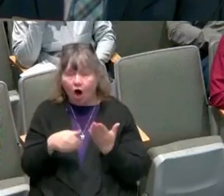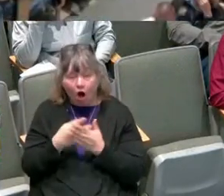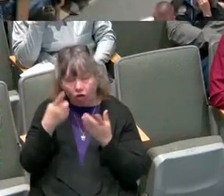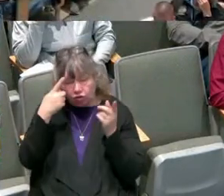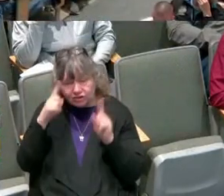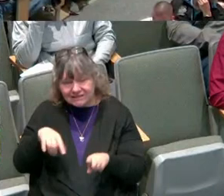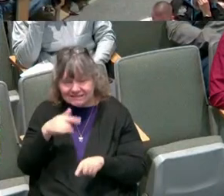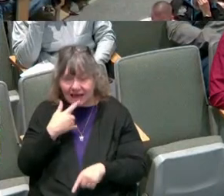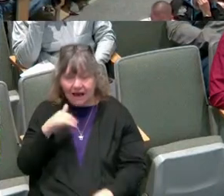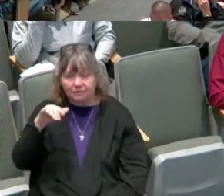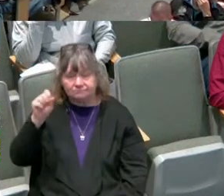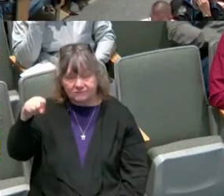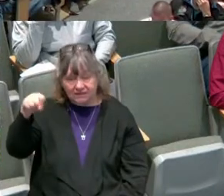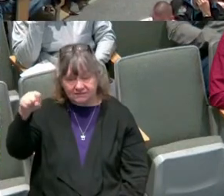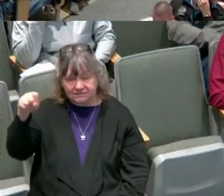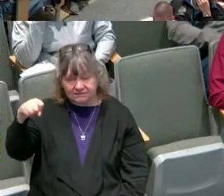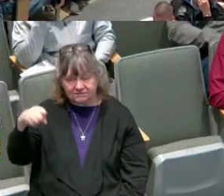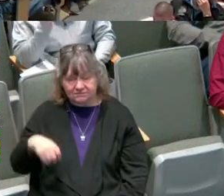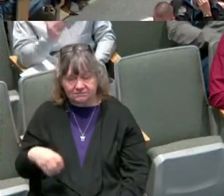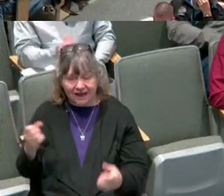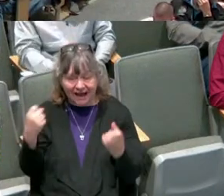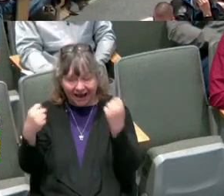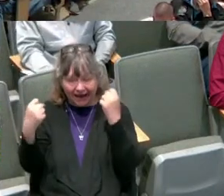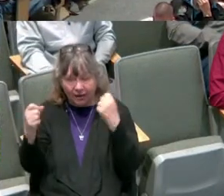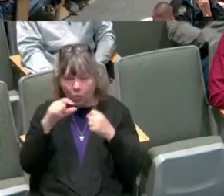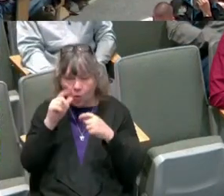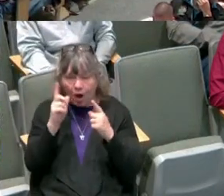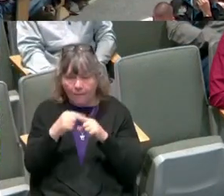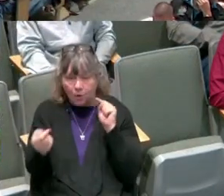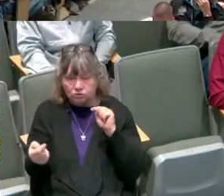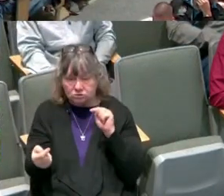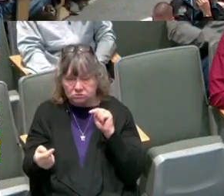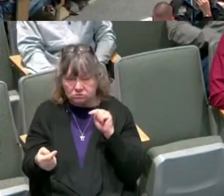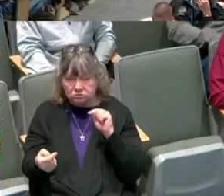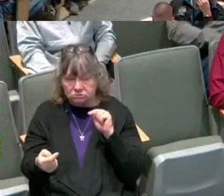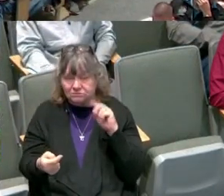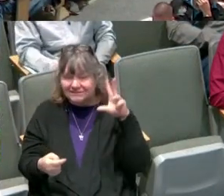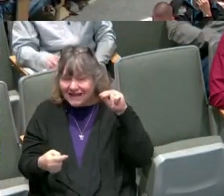in favor please say aye all opposed